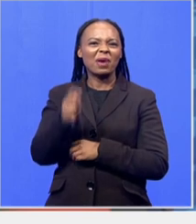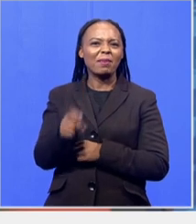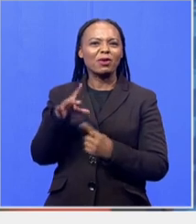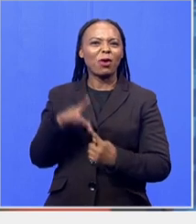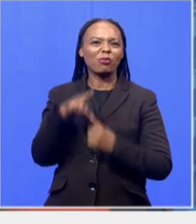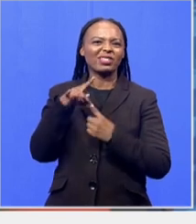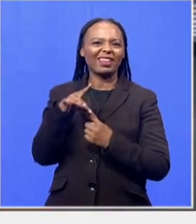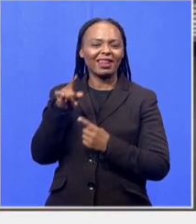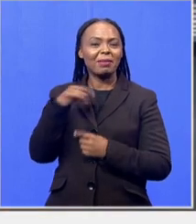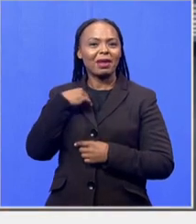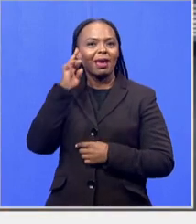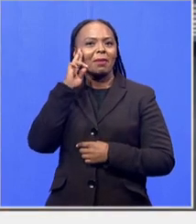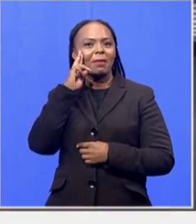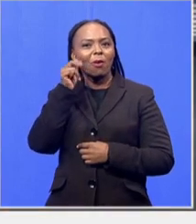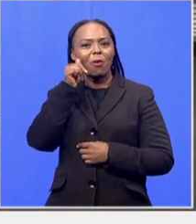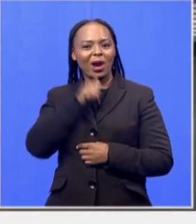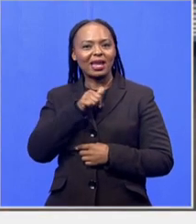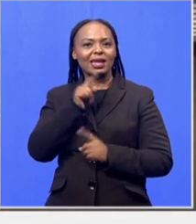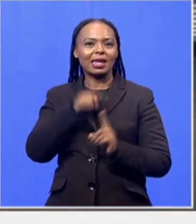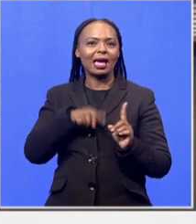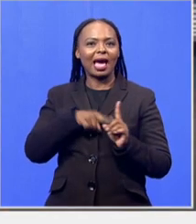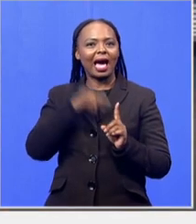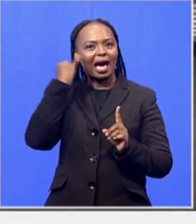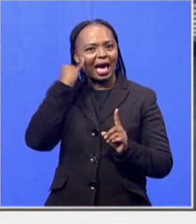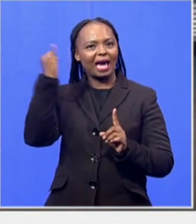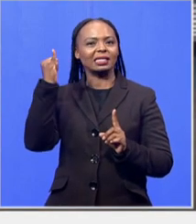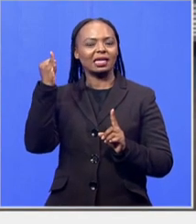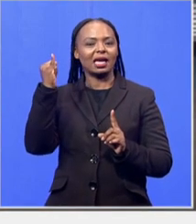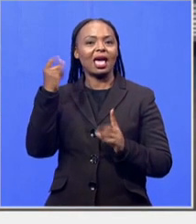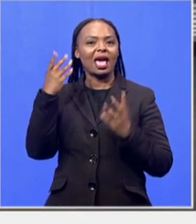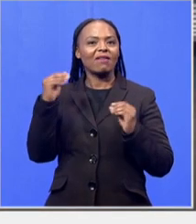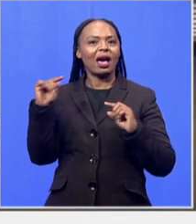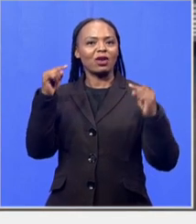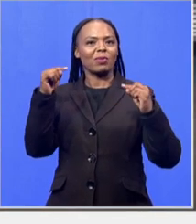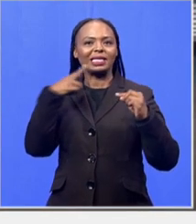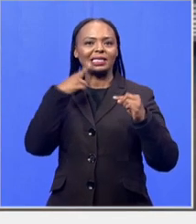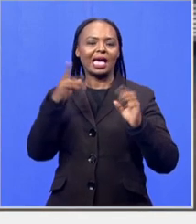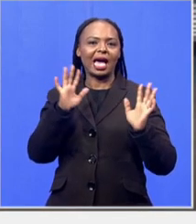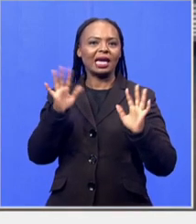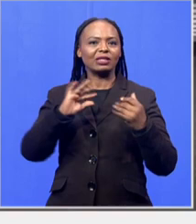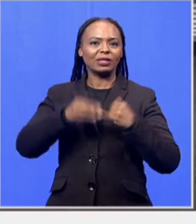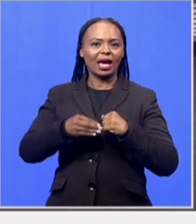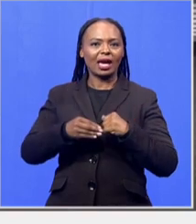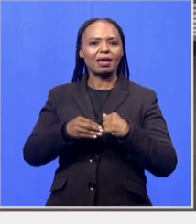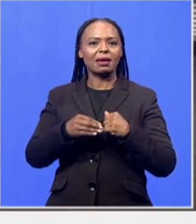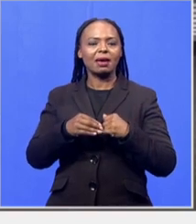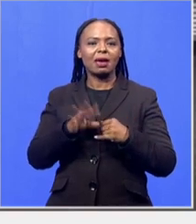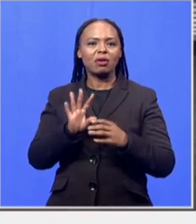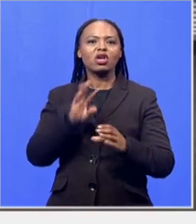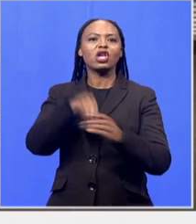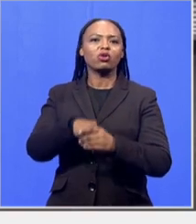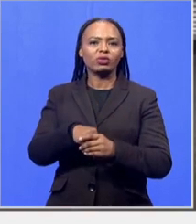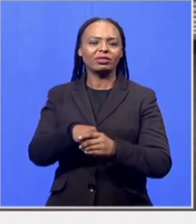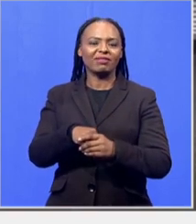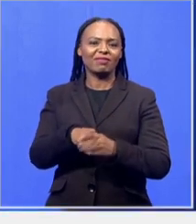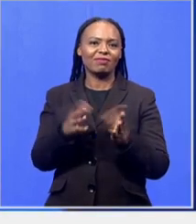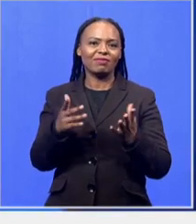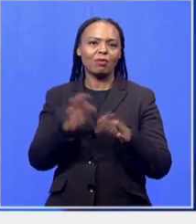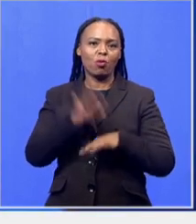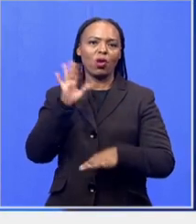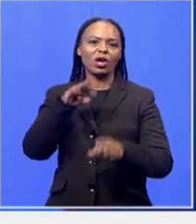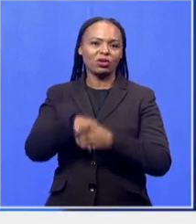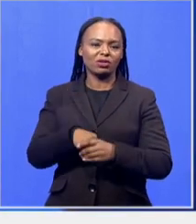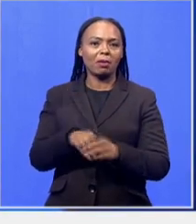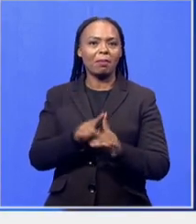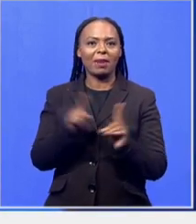that I remember when he came up with the idea, his argument was that you should try and make it more inclusive. Yes. So it's not just